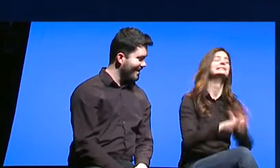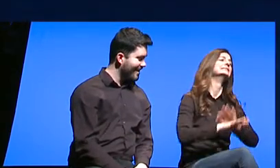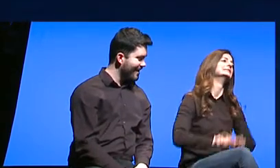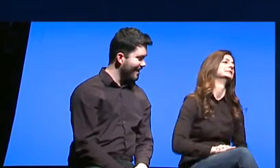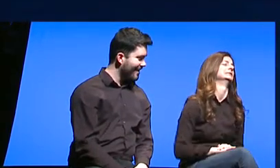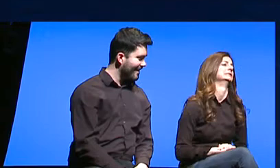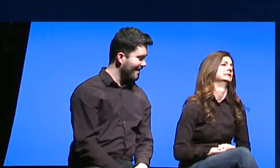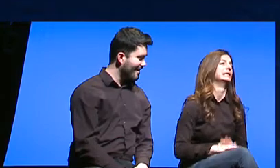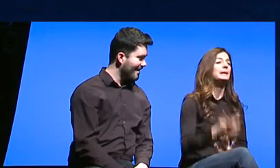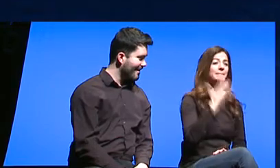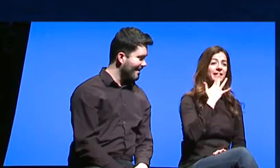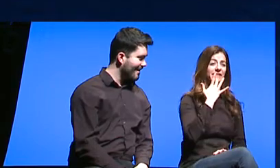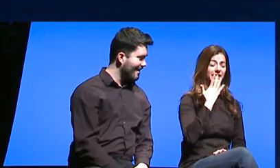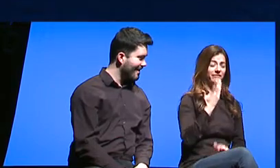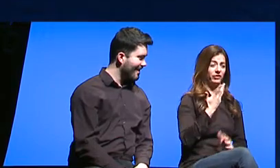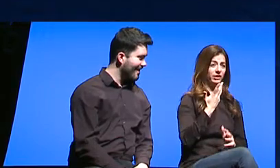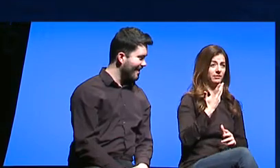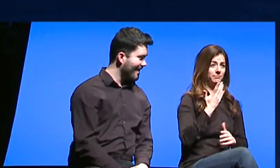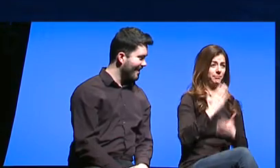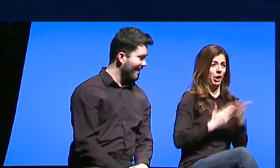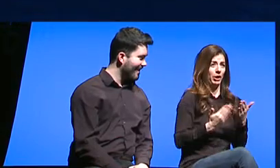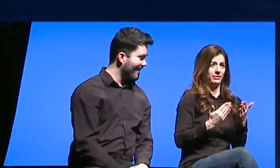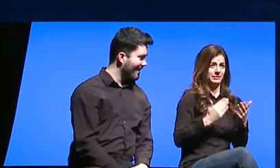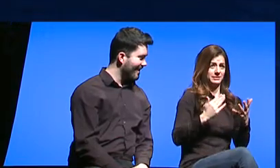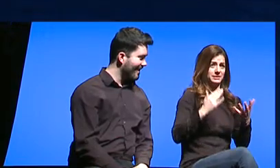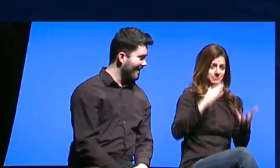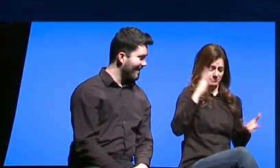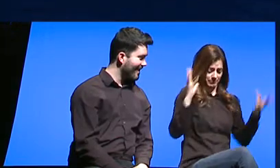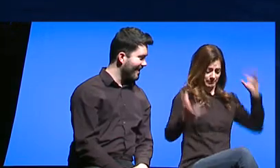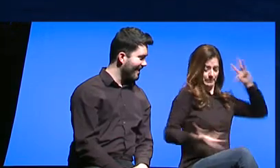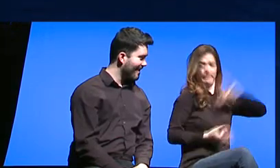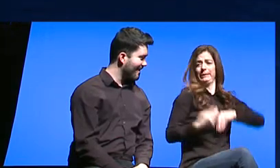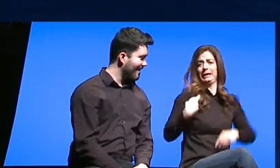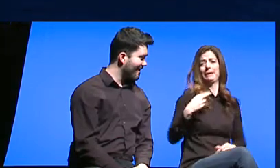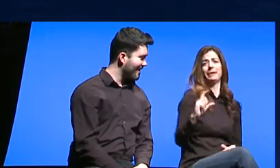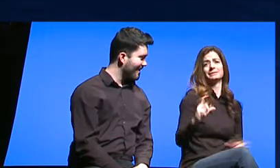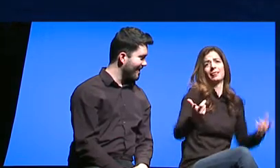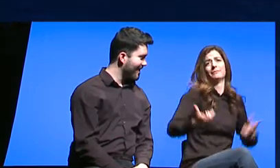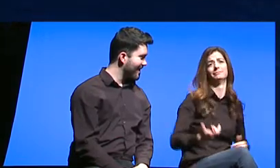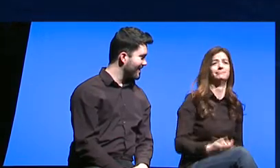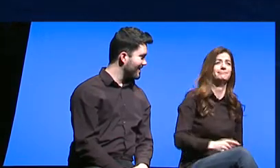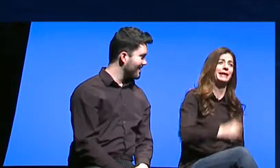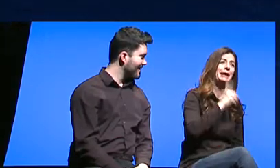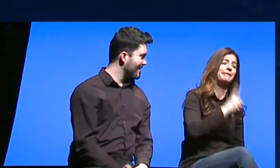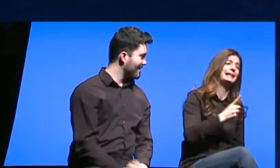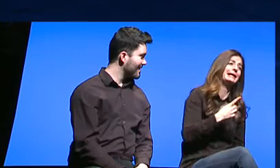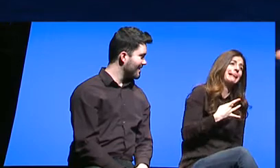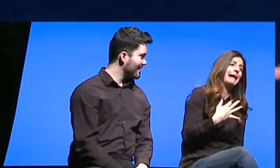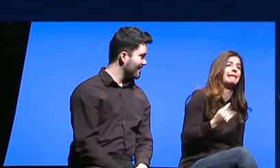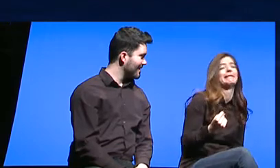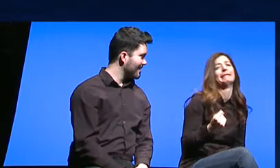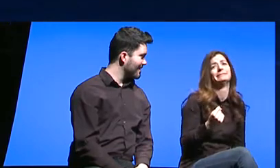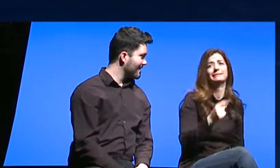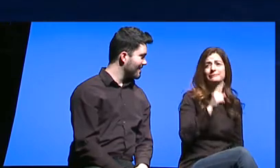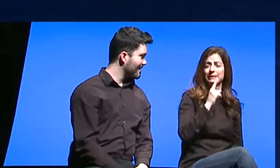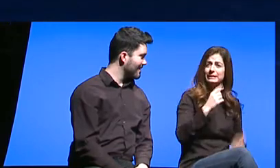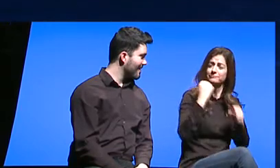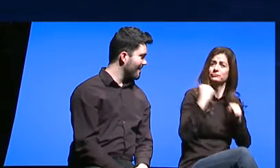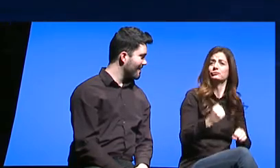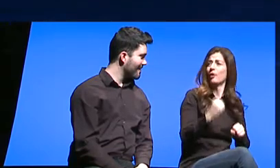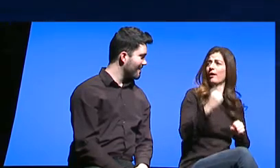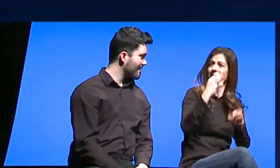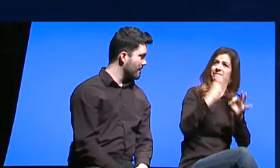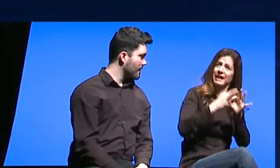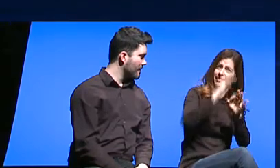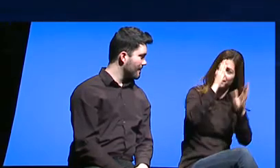My favorite part about being Muslim is being Muslim. Like, I really like it, and I really have a lot of faith, and it informs everything that I do,